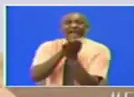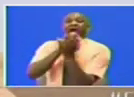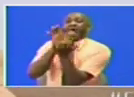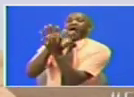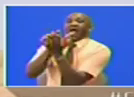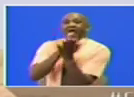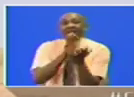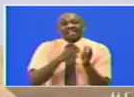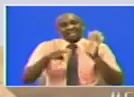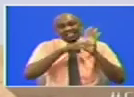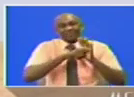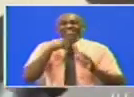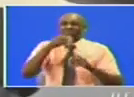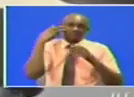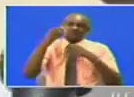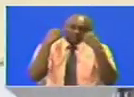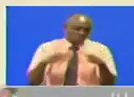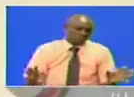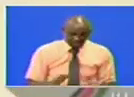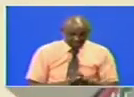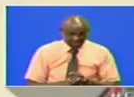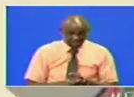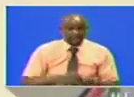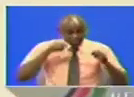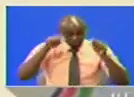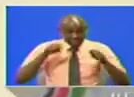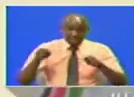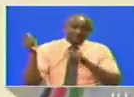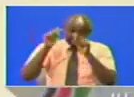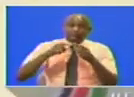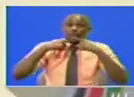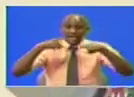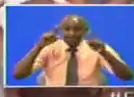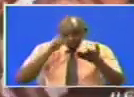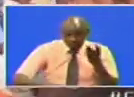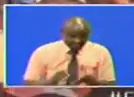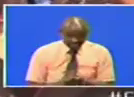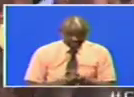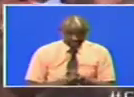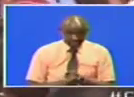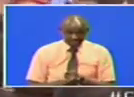porojo, watashindwa. Na leo nimekuja kutangaza hapa.